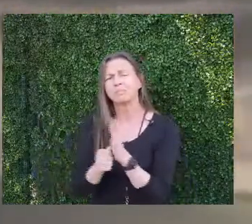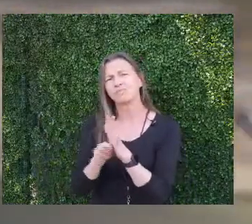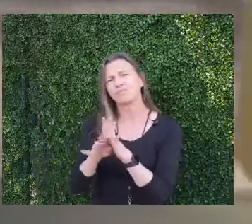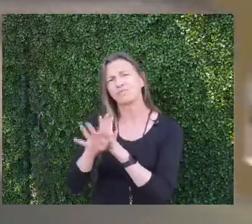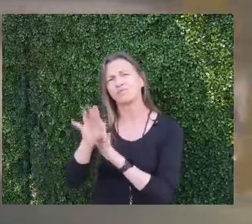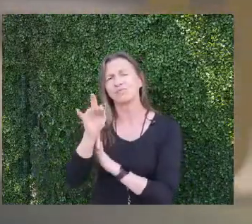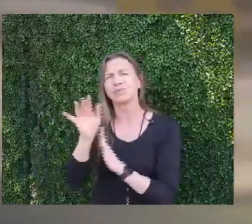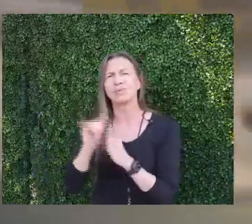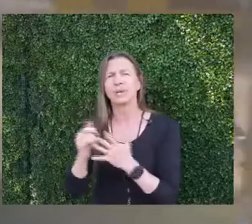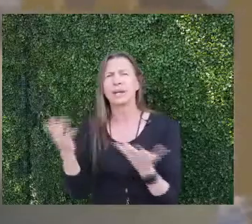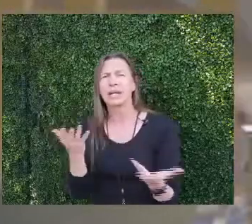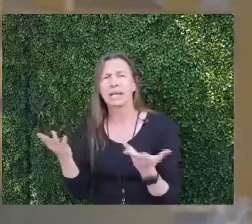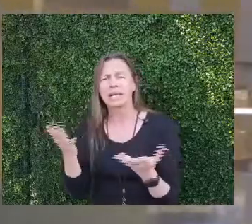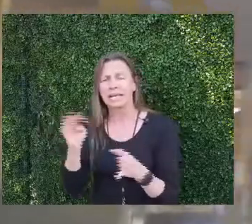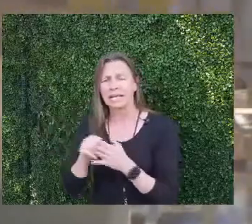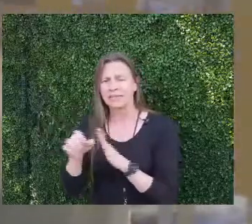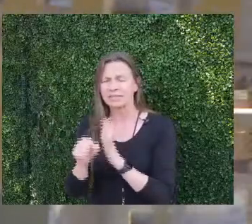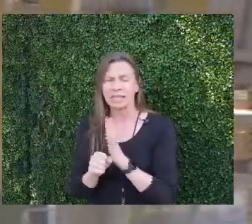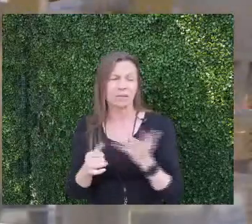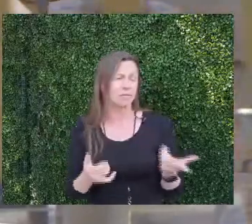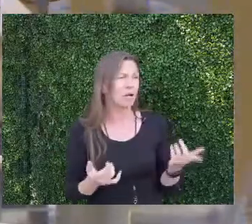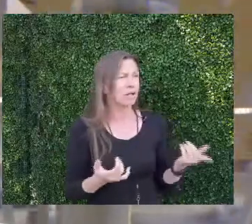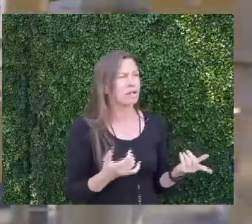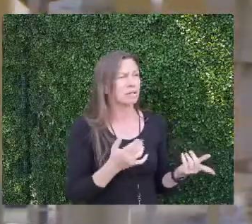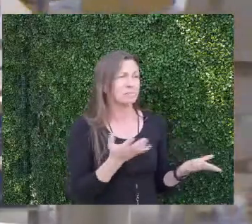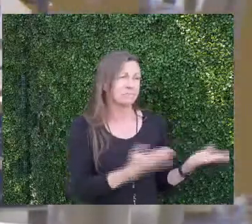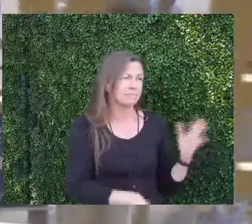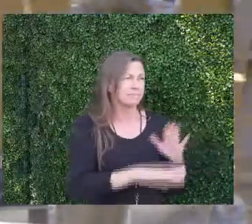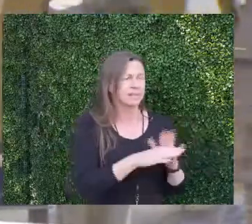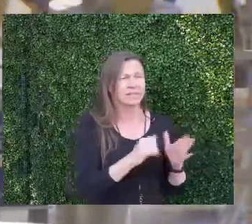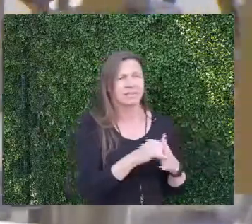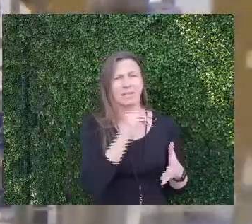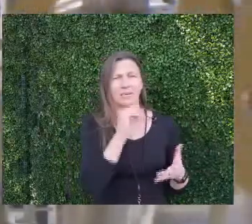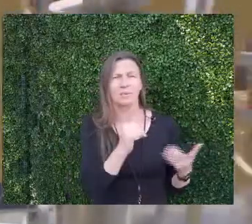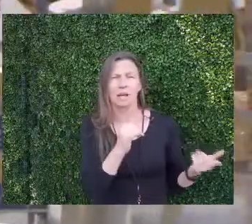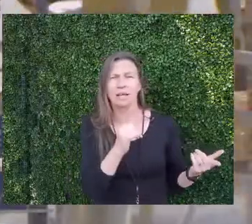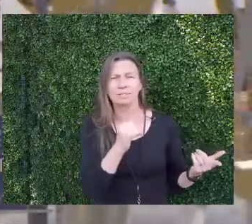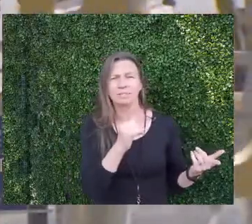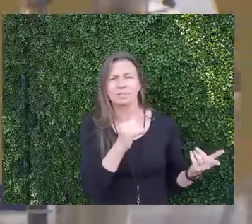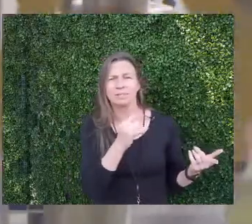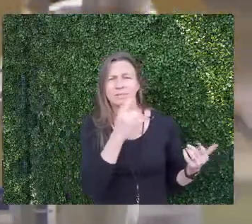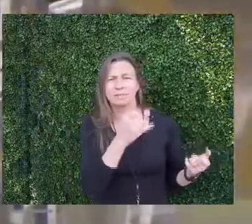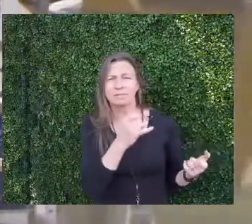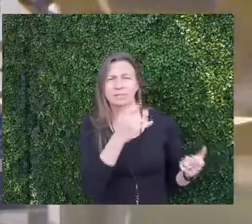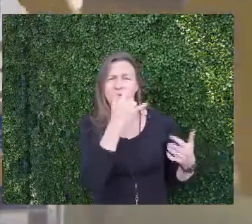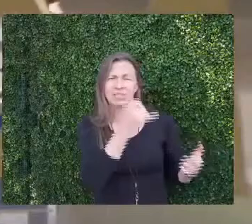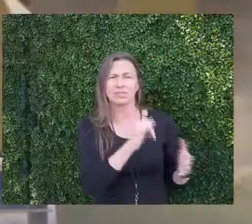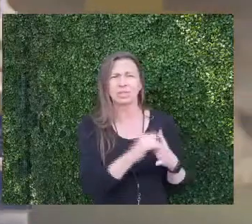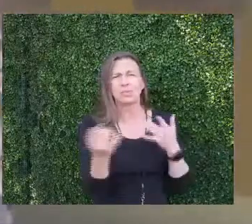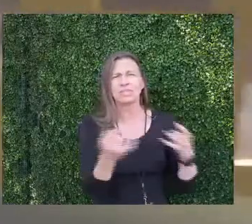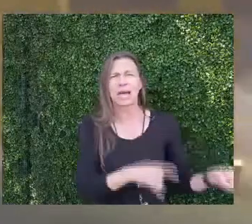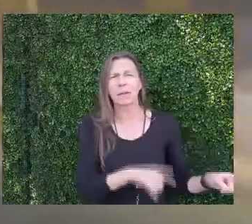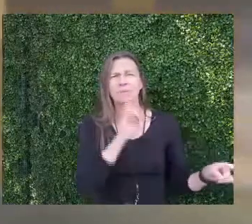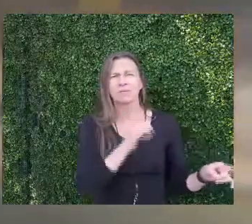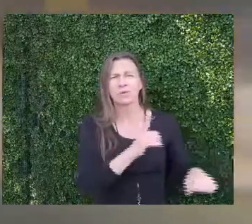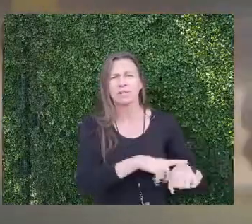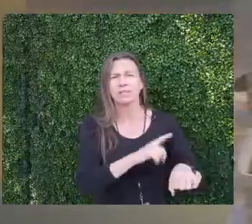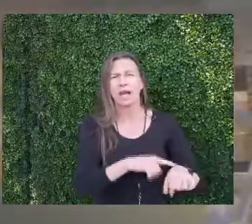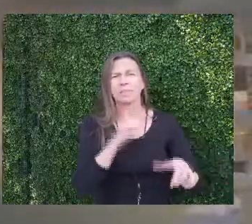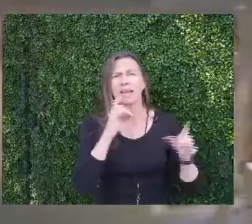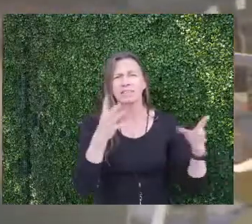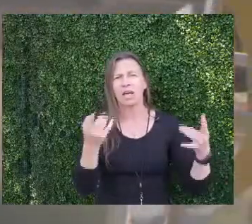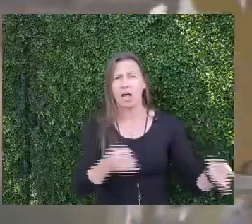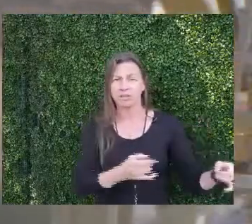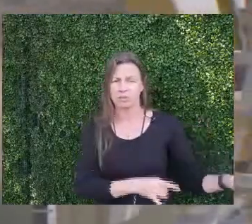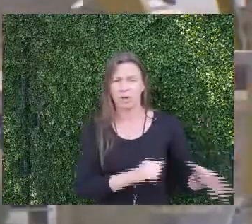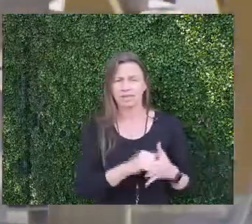The bottom line is we're not ideological. We're open evidence. We're interested in what's happening in real time, and as a consequence, we're monitoring